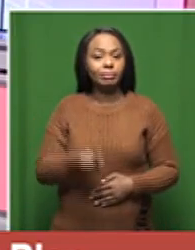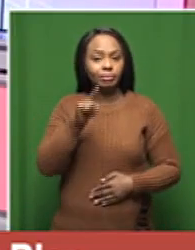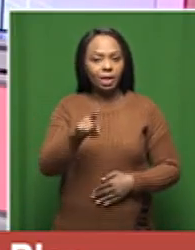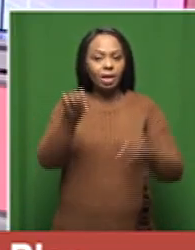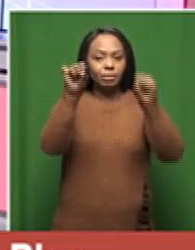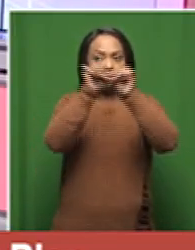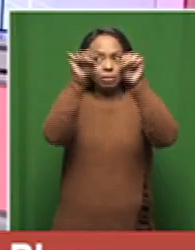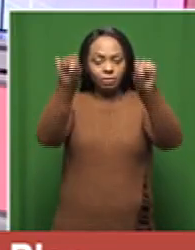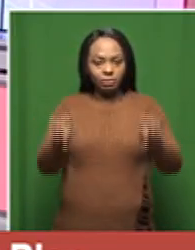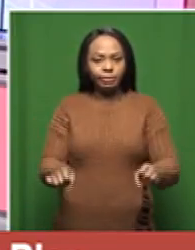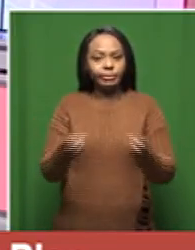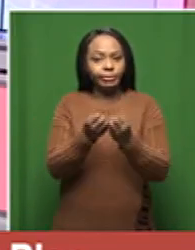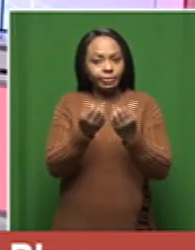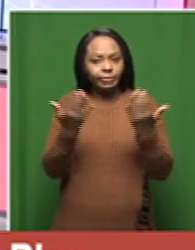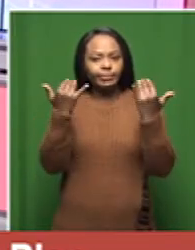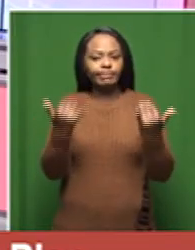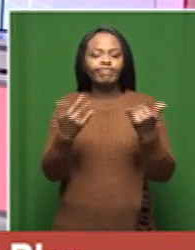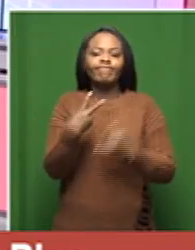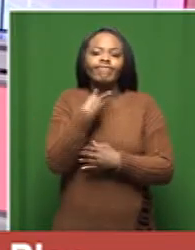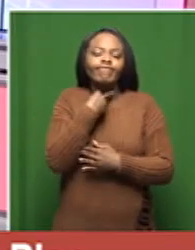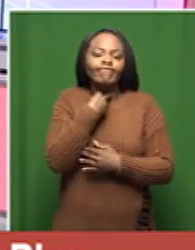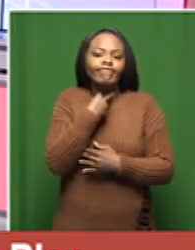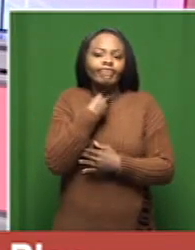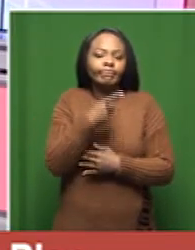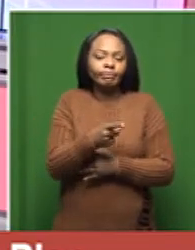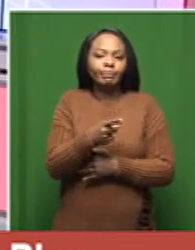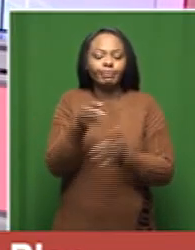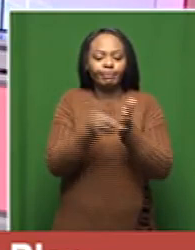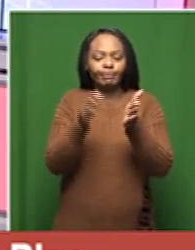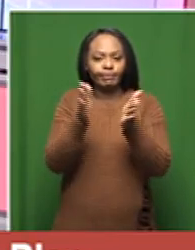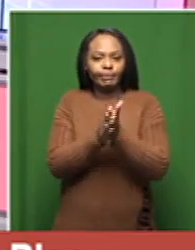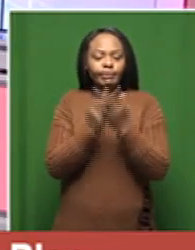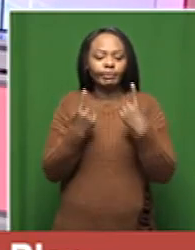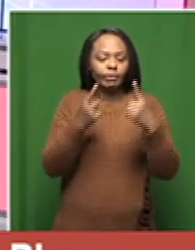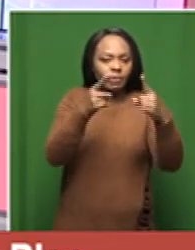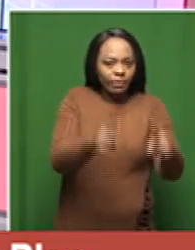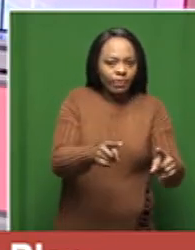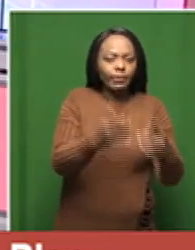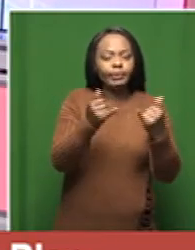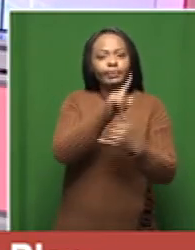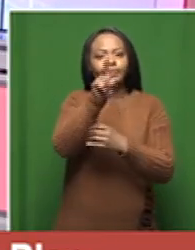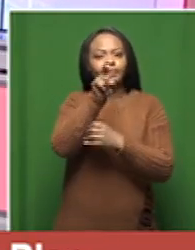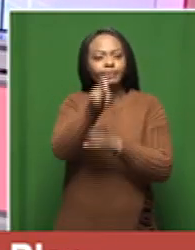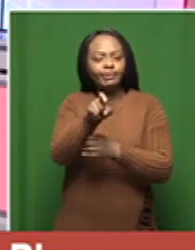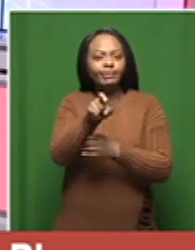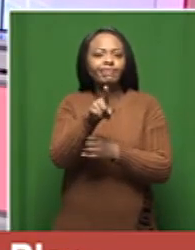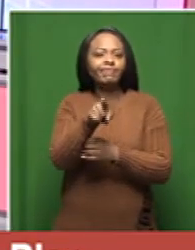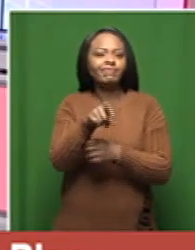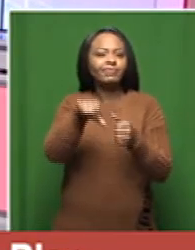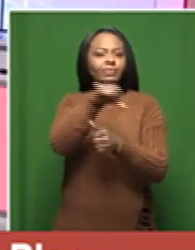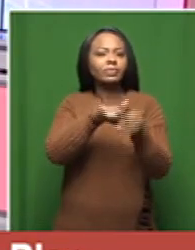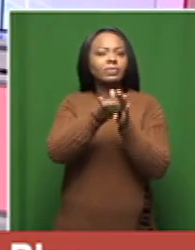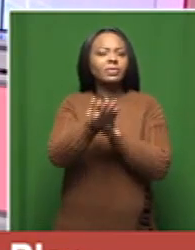this resulted in many of them being unable to make their appointments and has led to questions on social media about how